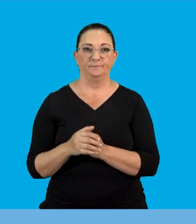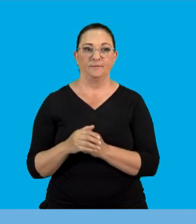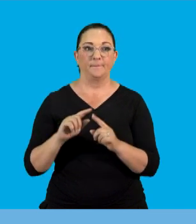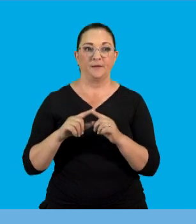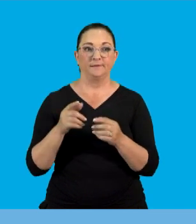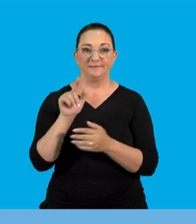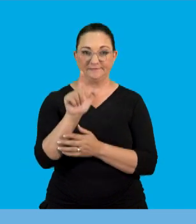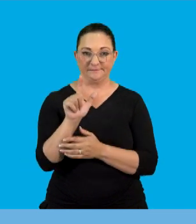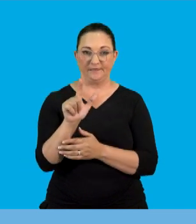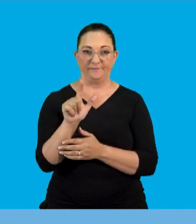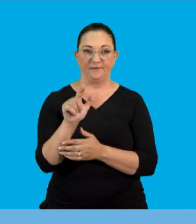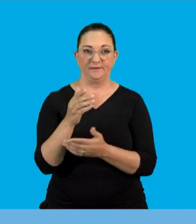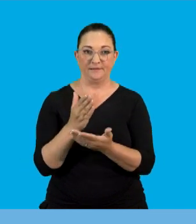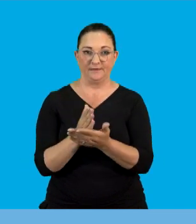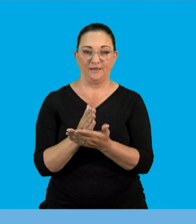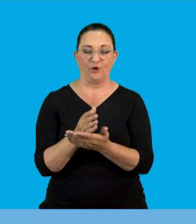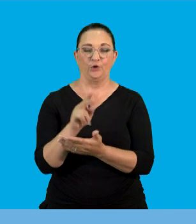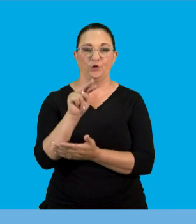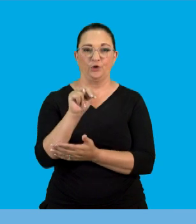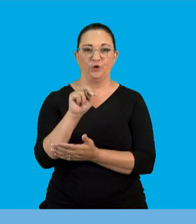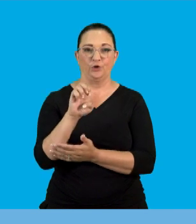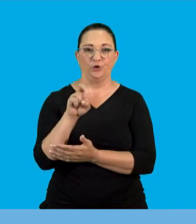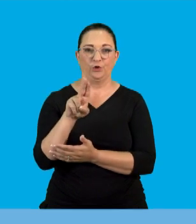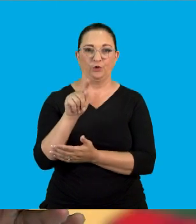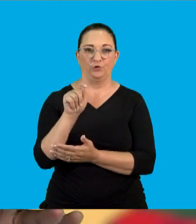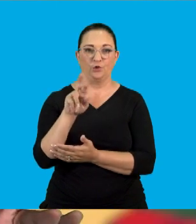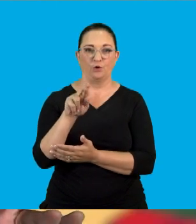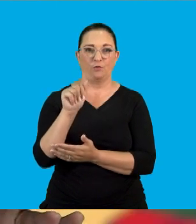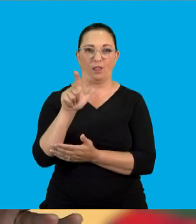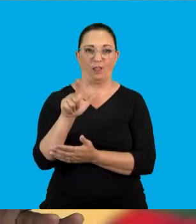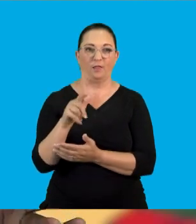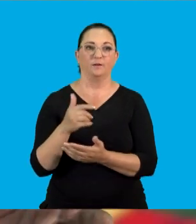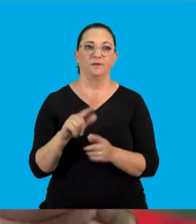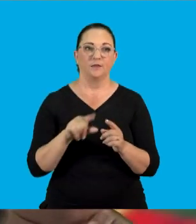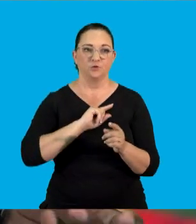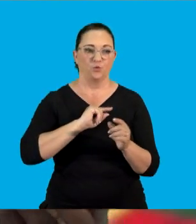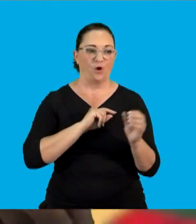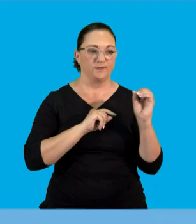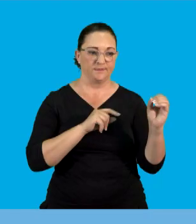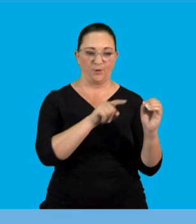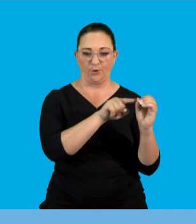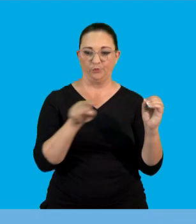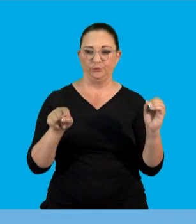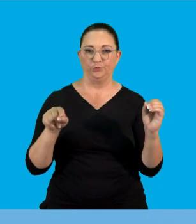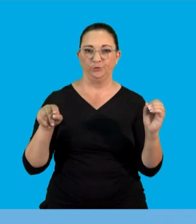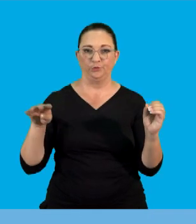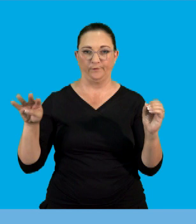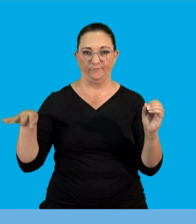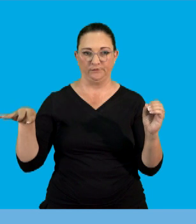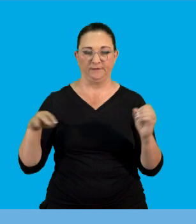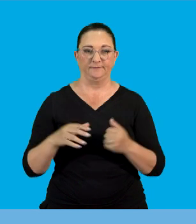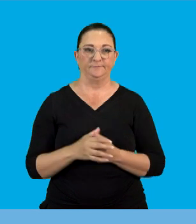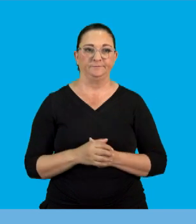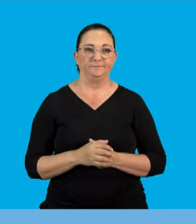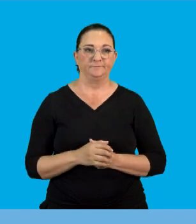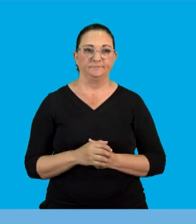basic. If the pH value is 7, then the substance is going to be neutral. So therefore, the pH scale ranges between